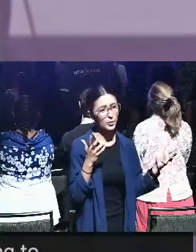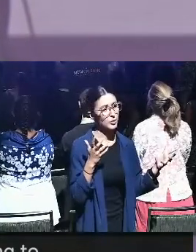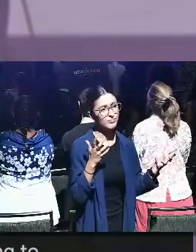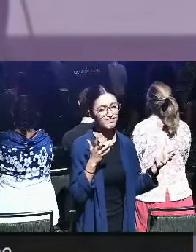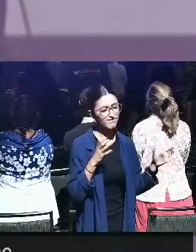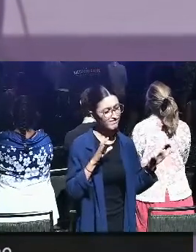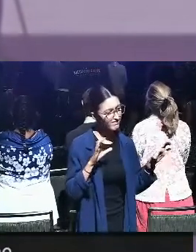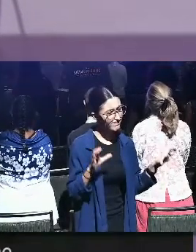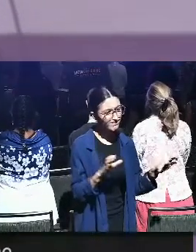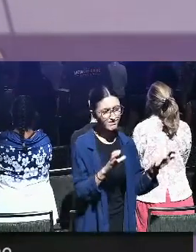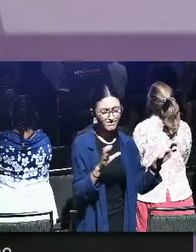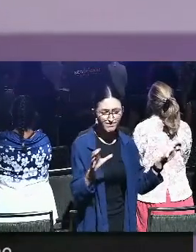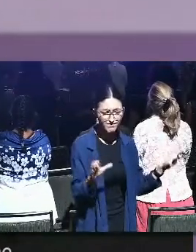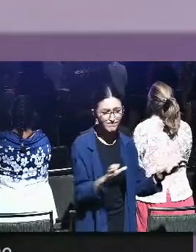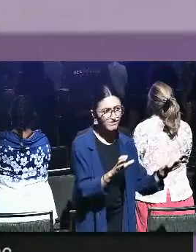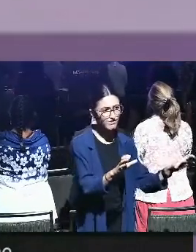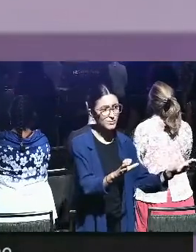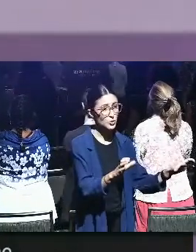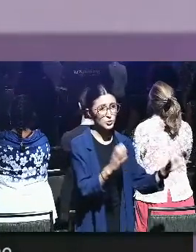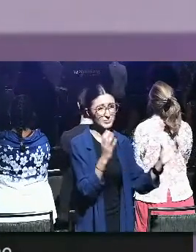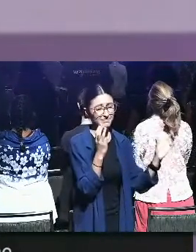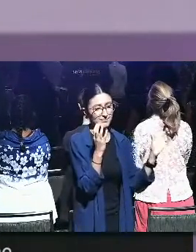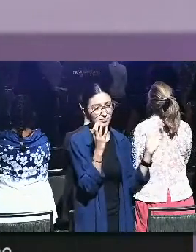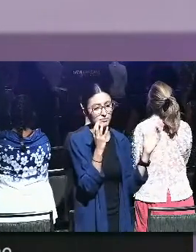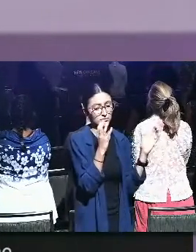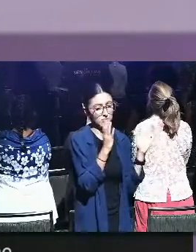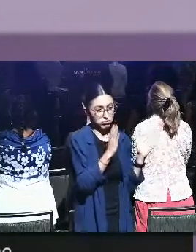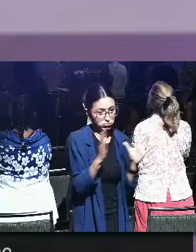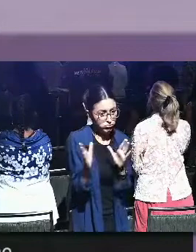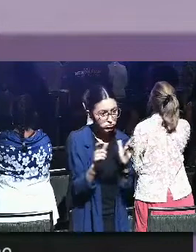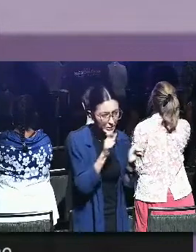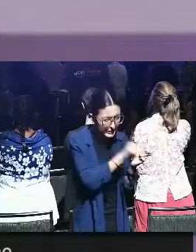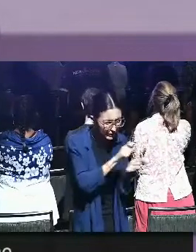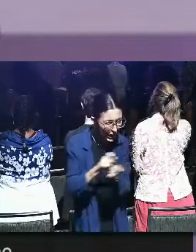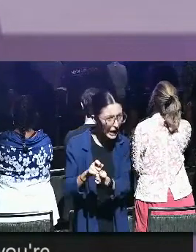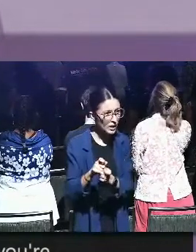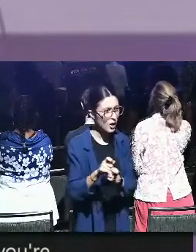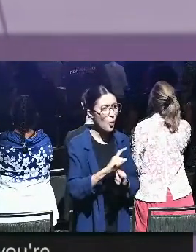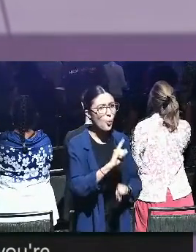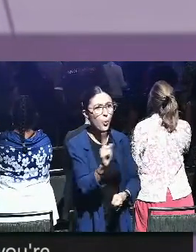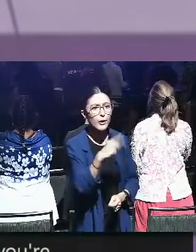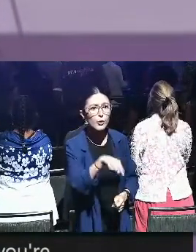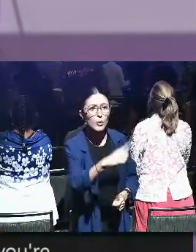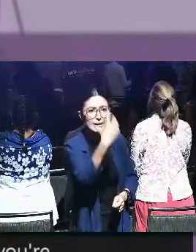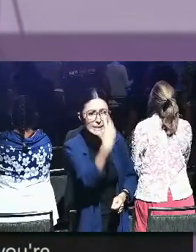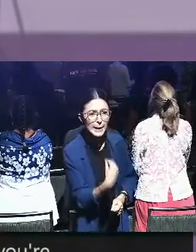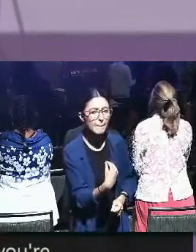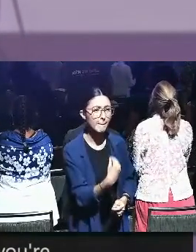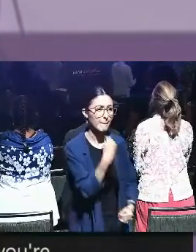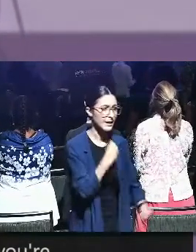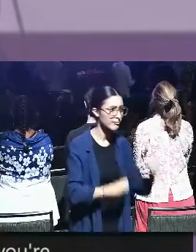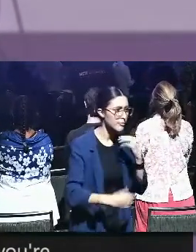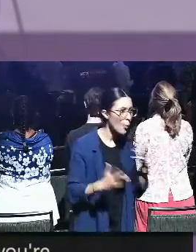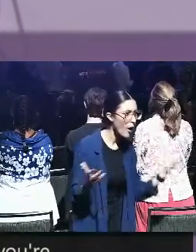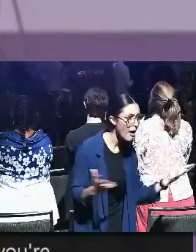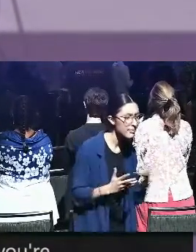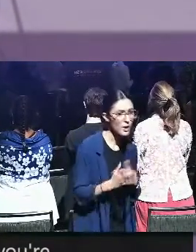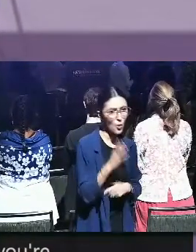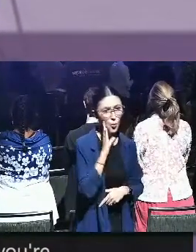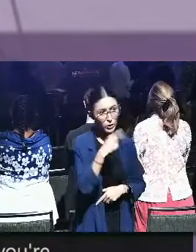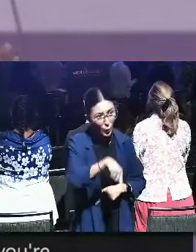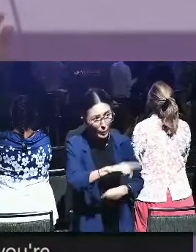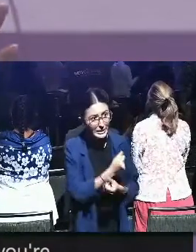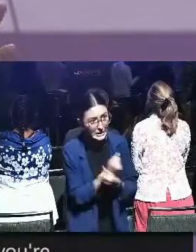about where you are going to sleep. What you're gonna eat? Will you be safe? Will you have